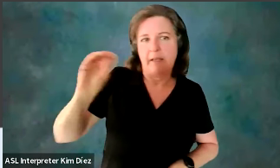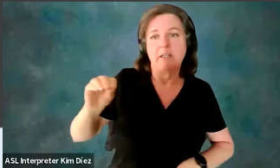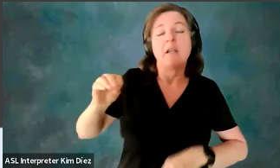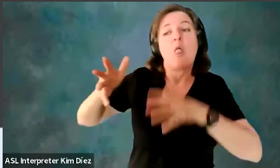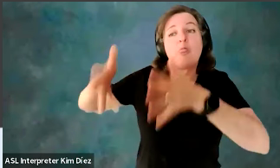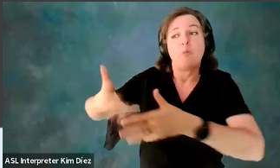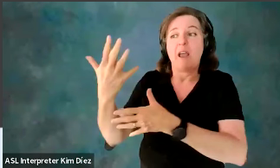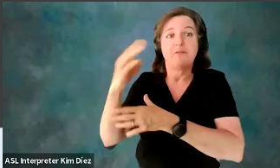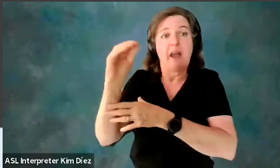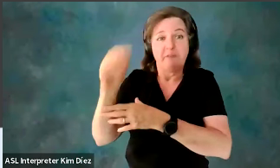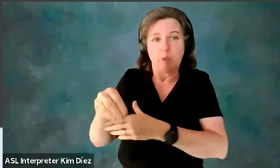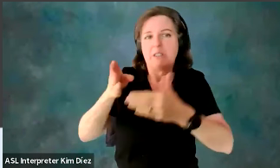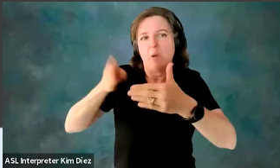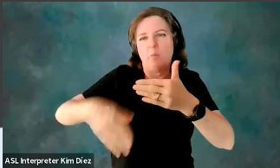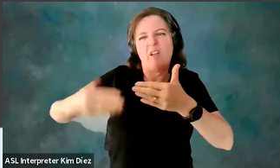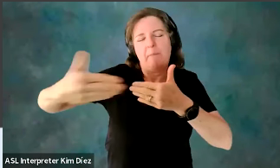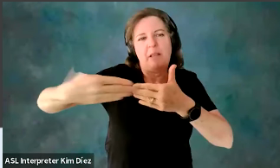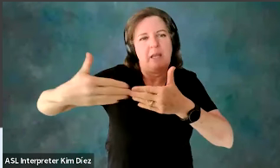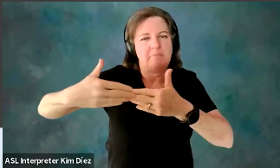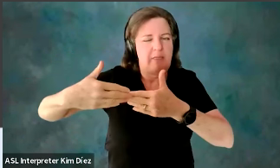5% that is missing, we're hoping to complete